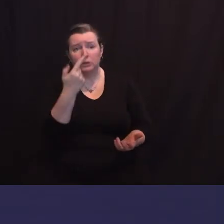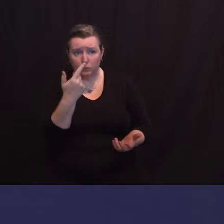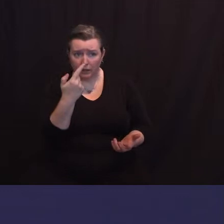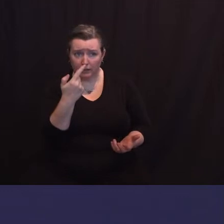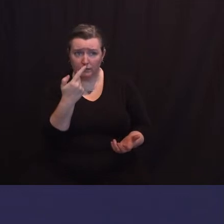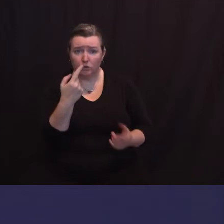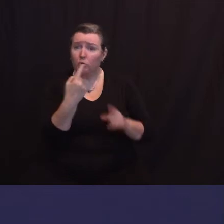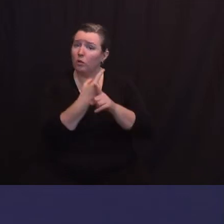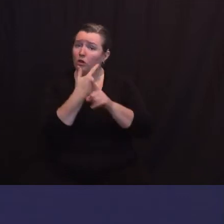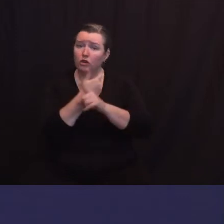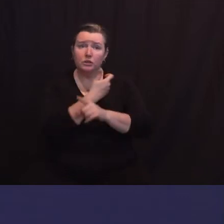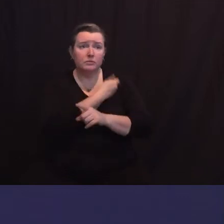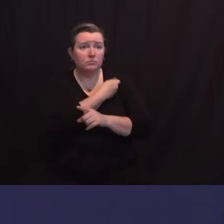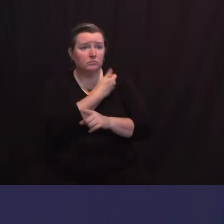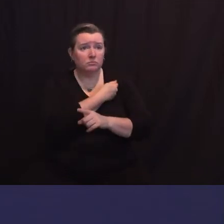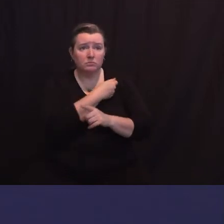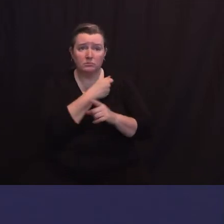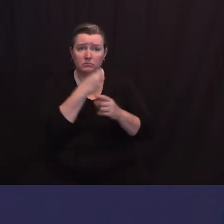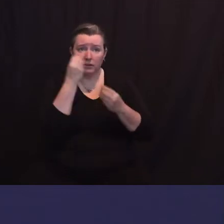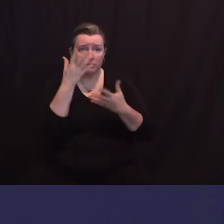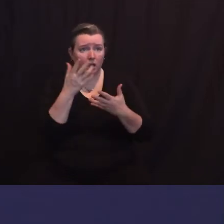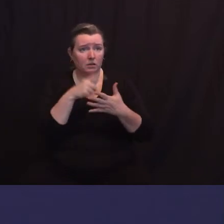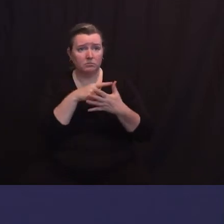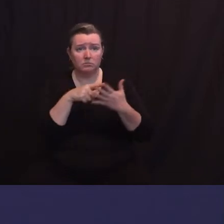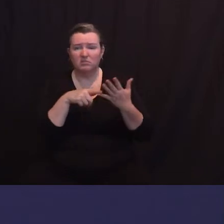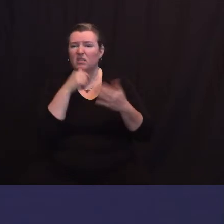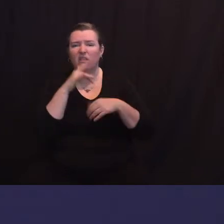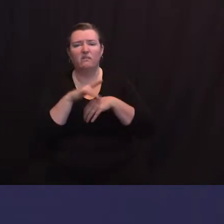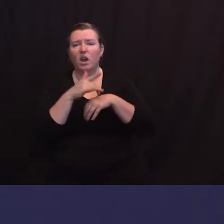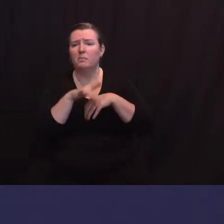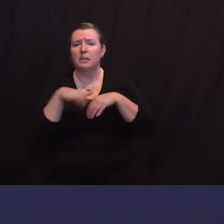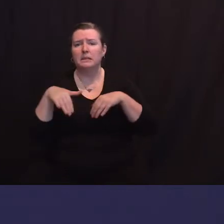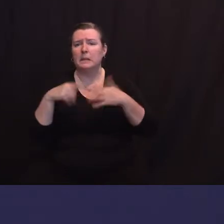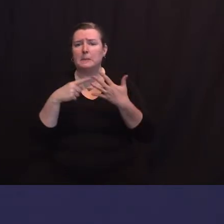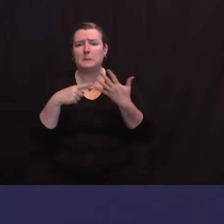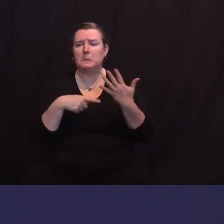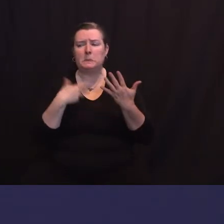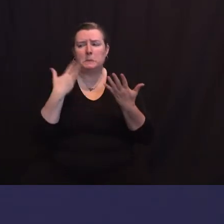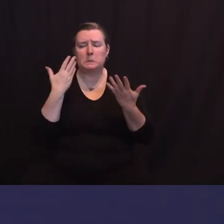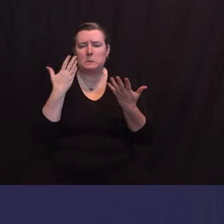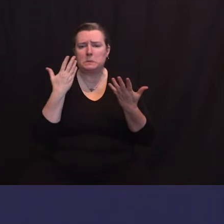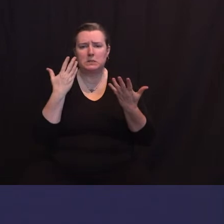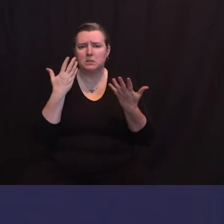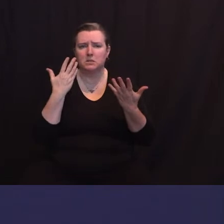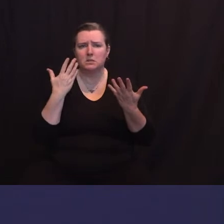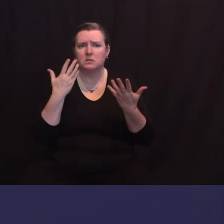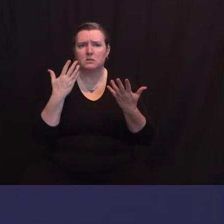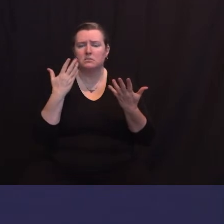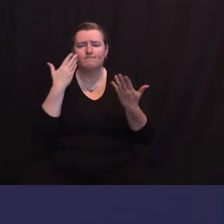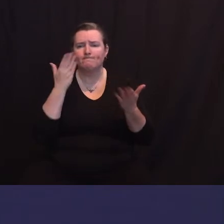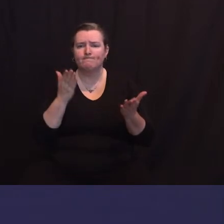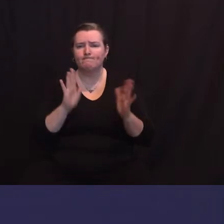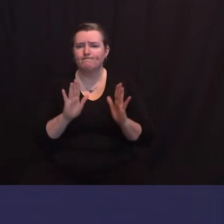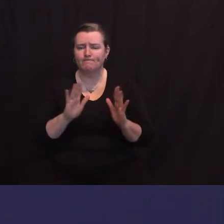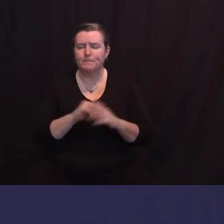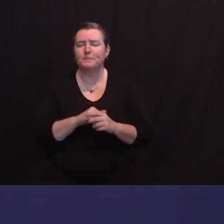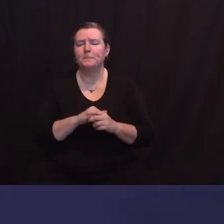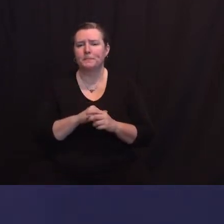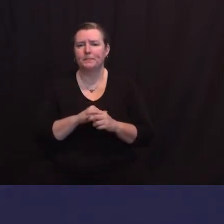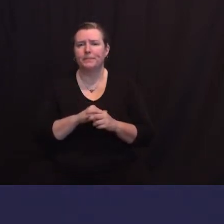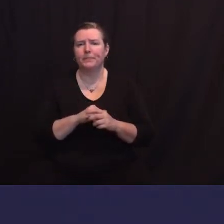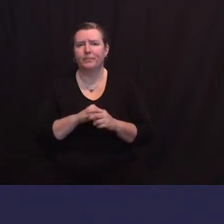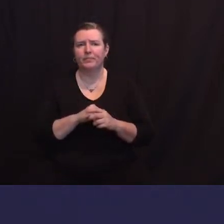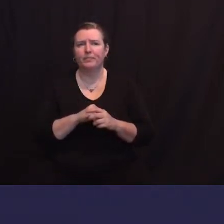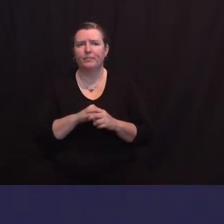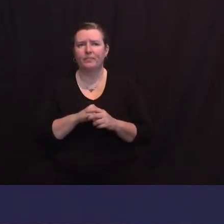yet. I'm trying to find out when it will be for you, Sam, but I don't have it quite yet. Can we come back to you? Yeah.